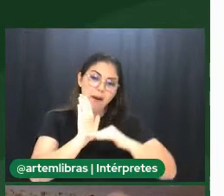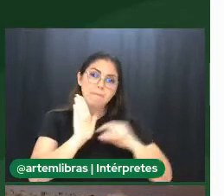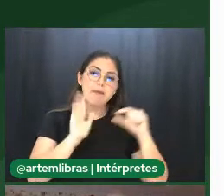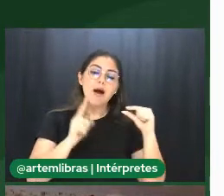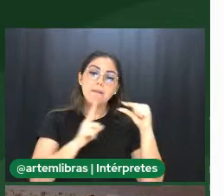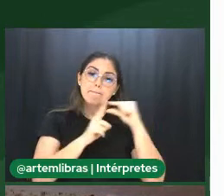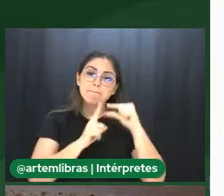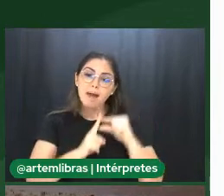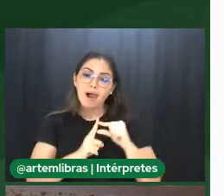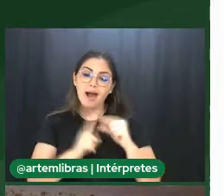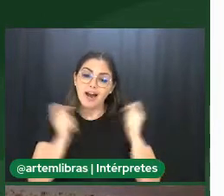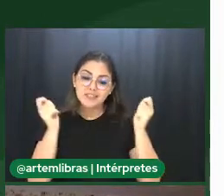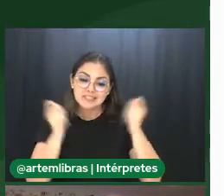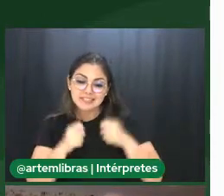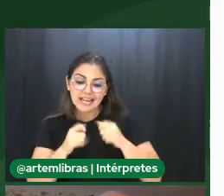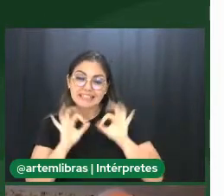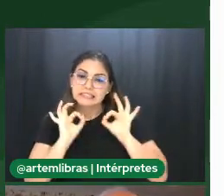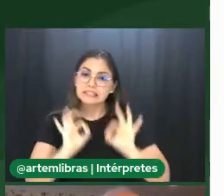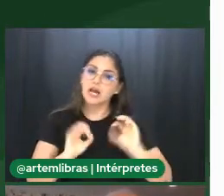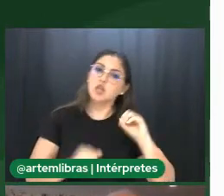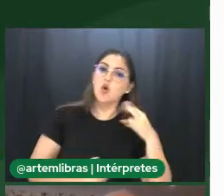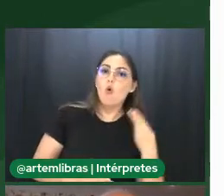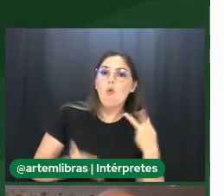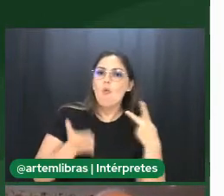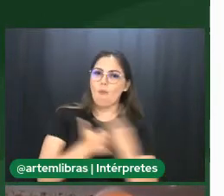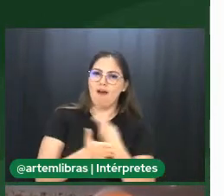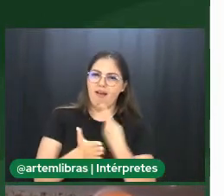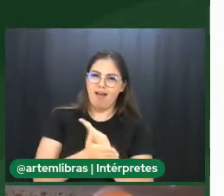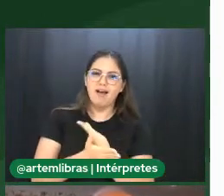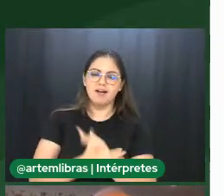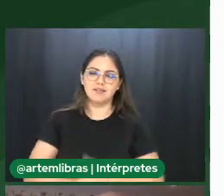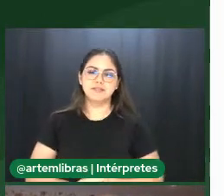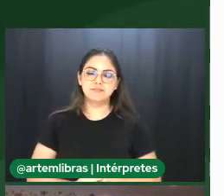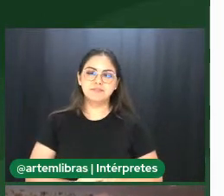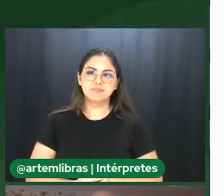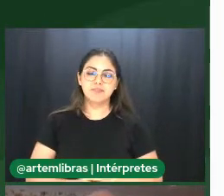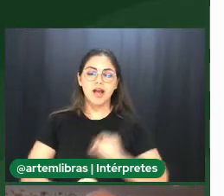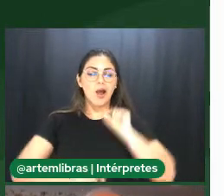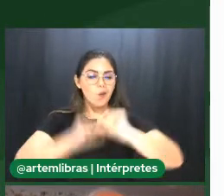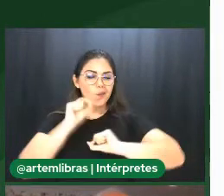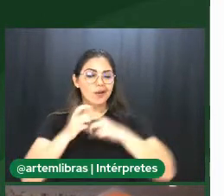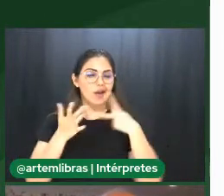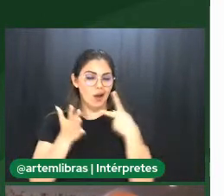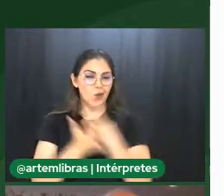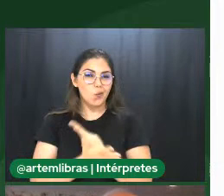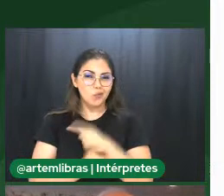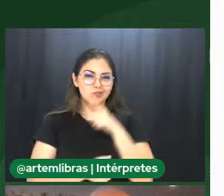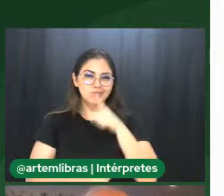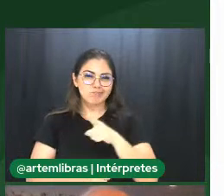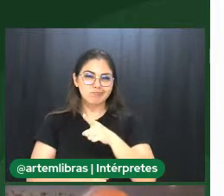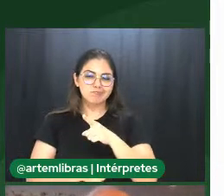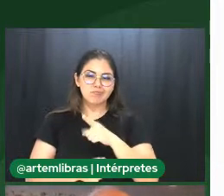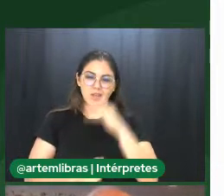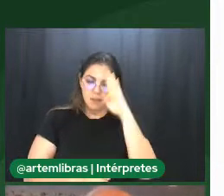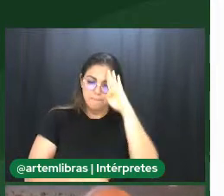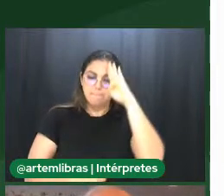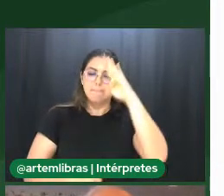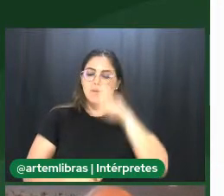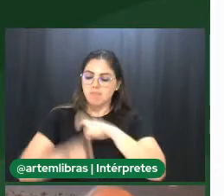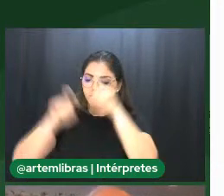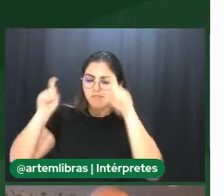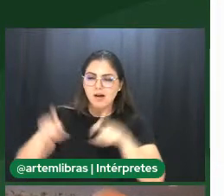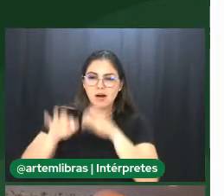tool. A bigger super tool is the Bloomberg terminal. Bloomberg News every day takes